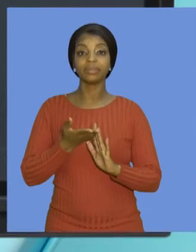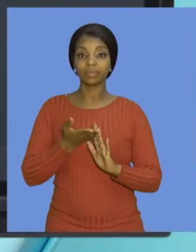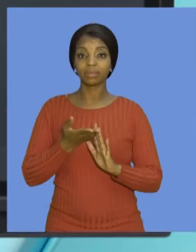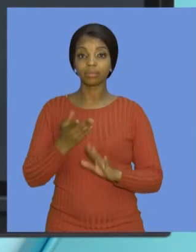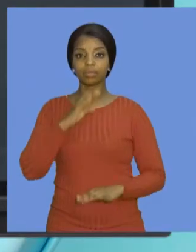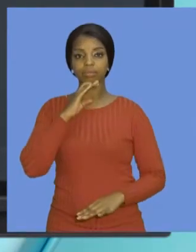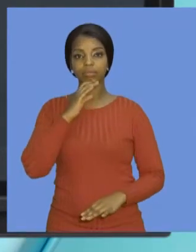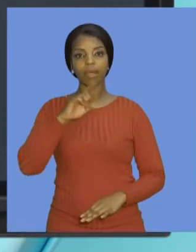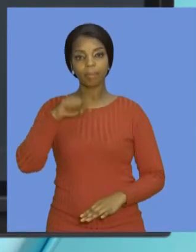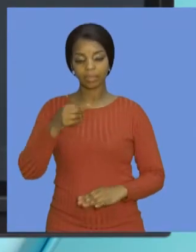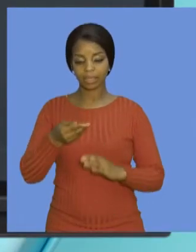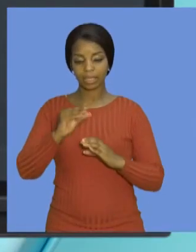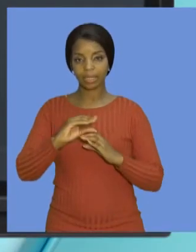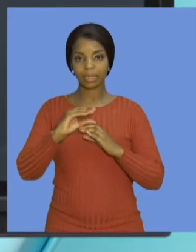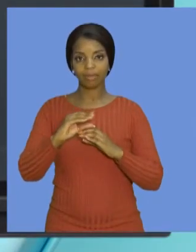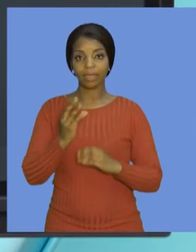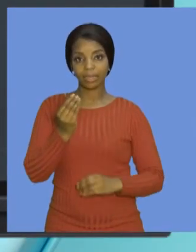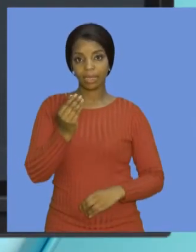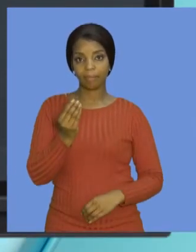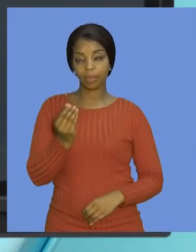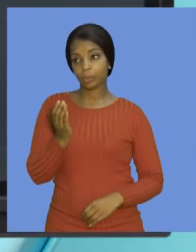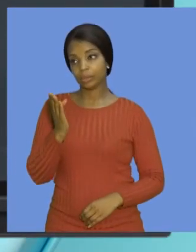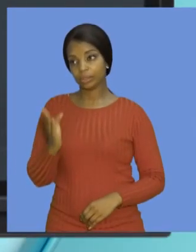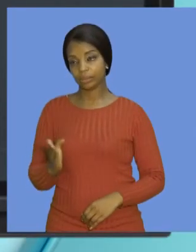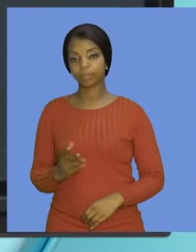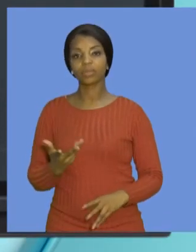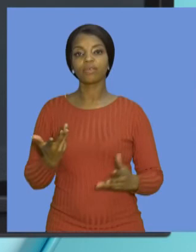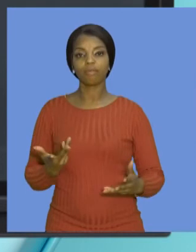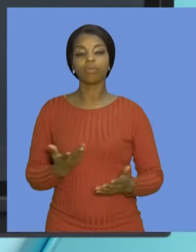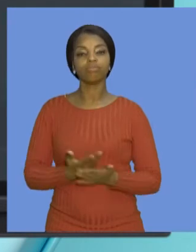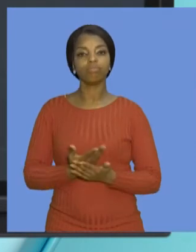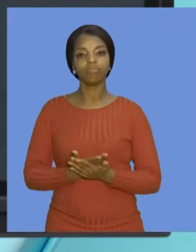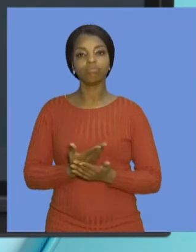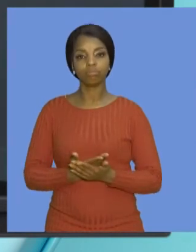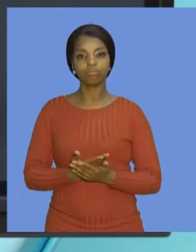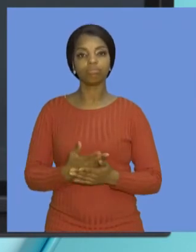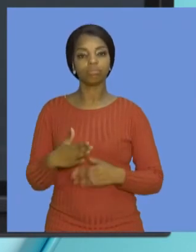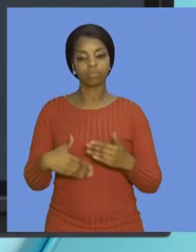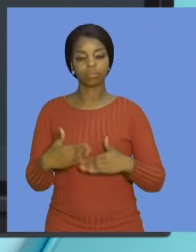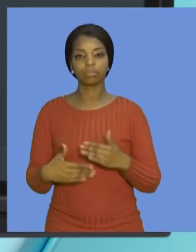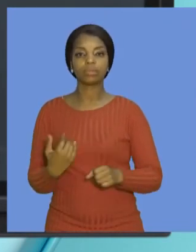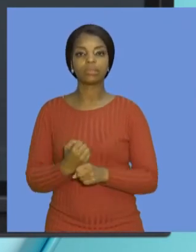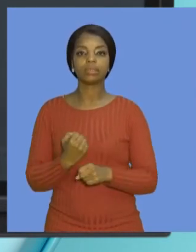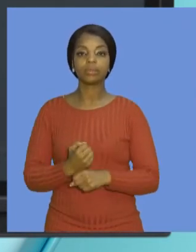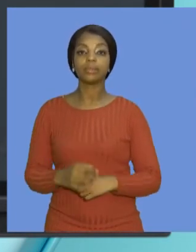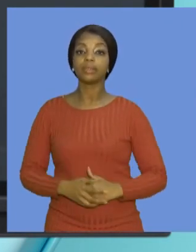after a while, she will need to invest definitely that amount of money for her to actually have